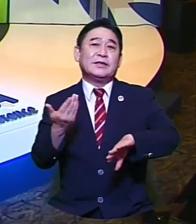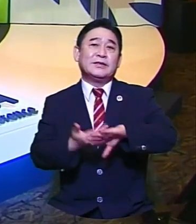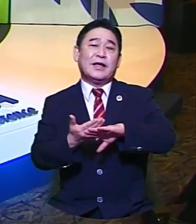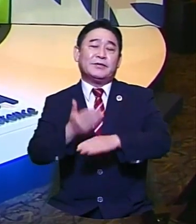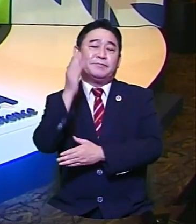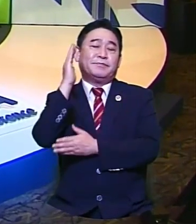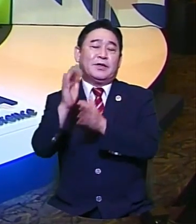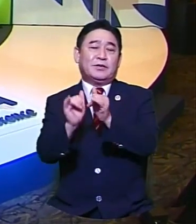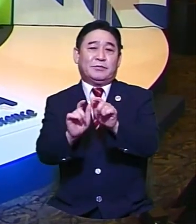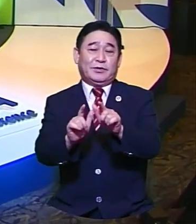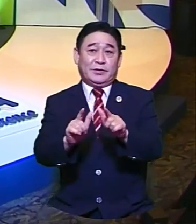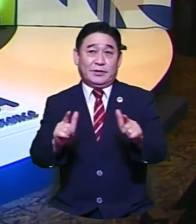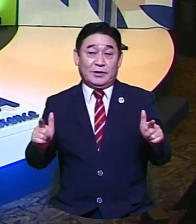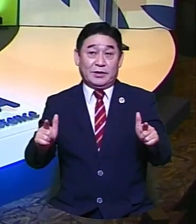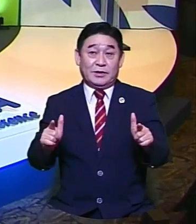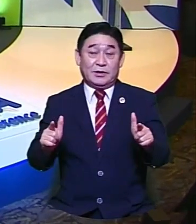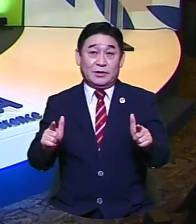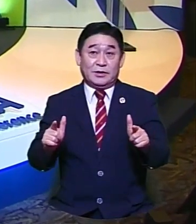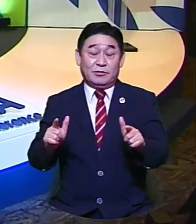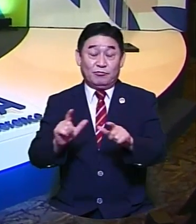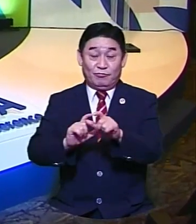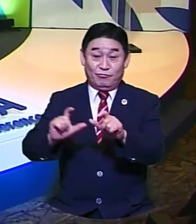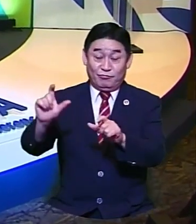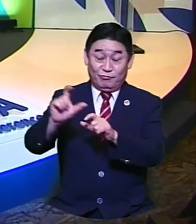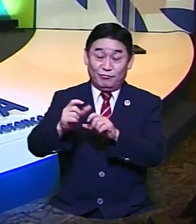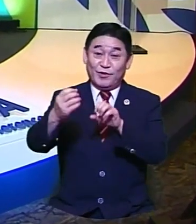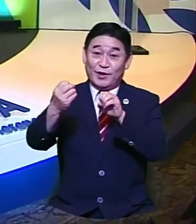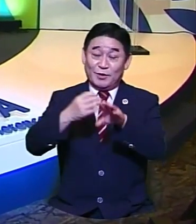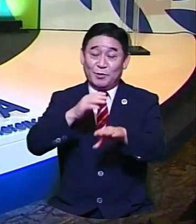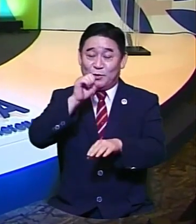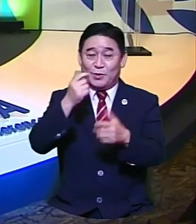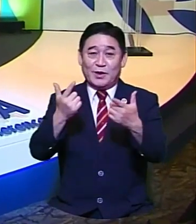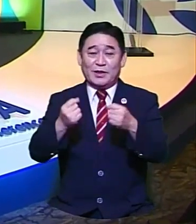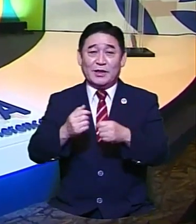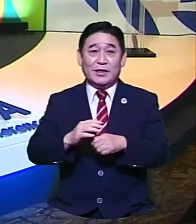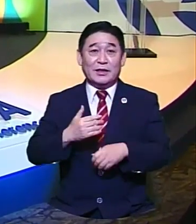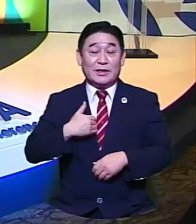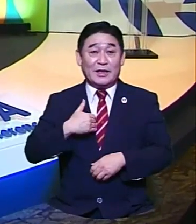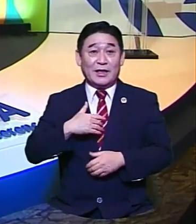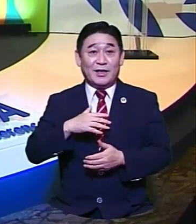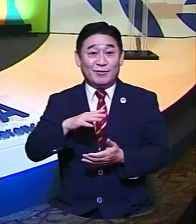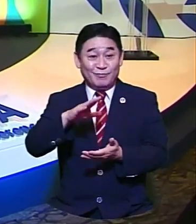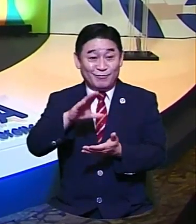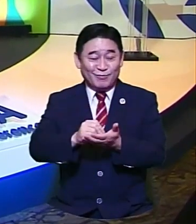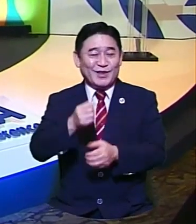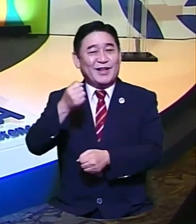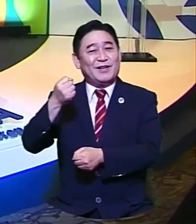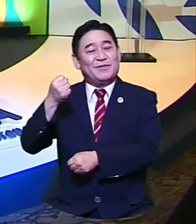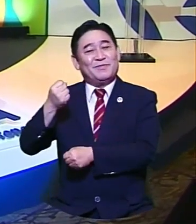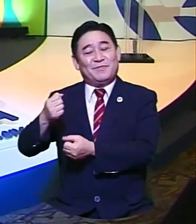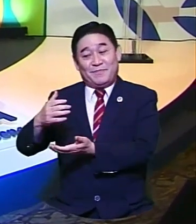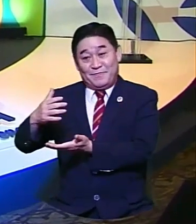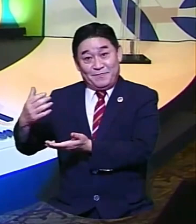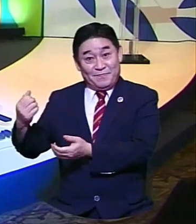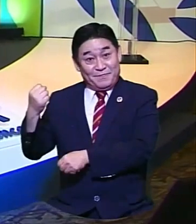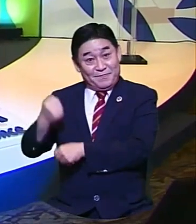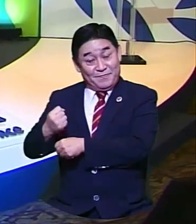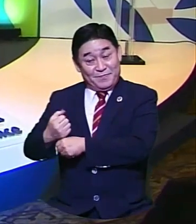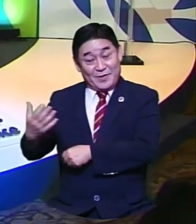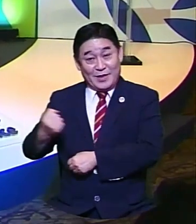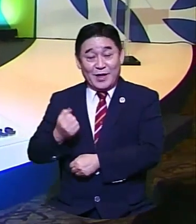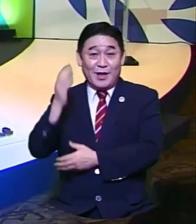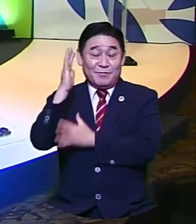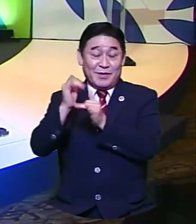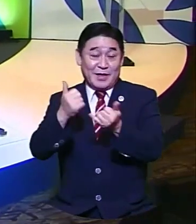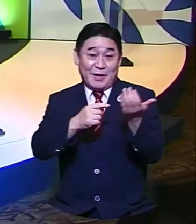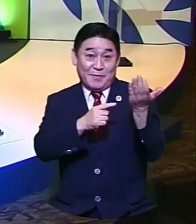line. And I did some homework, and I read your presentation, and I came up with a couple